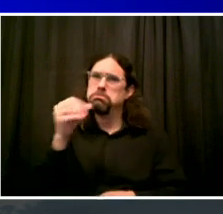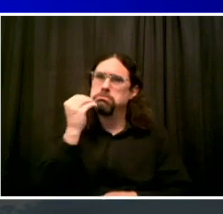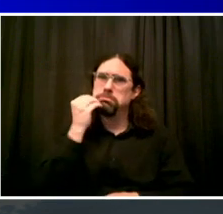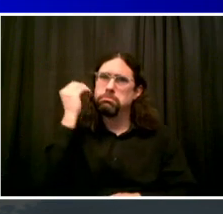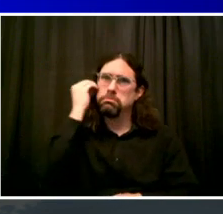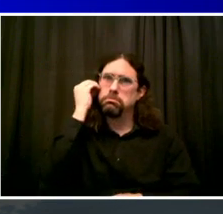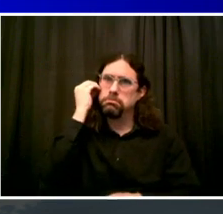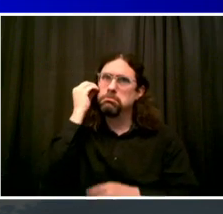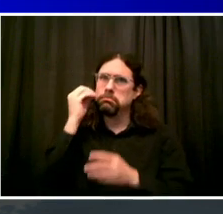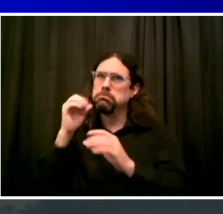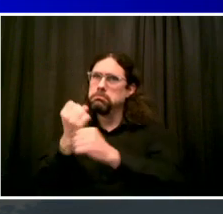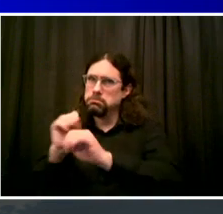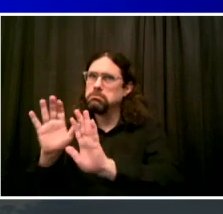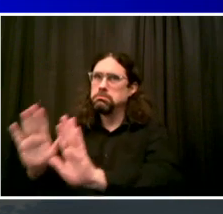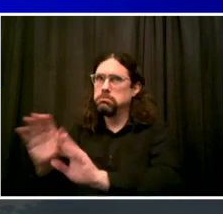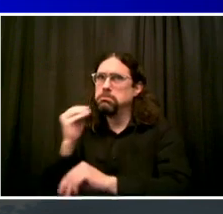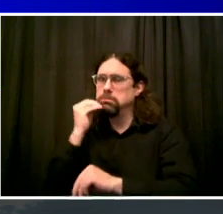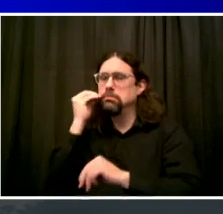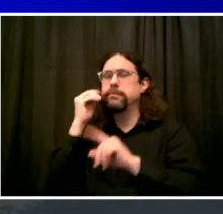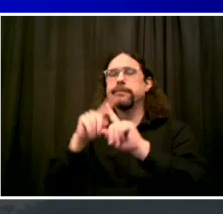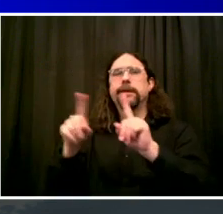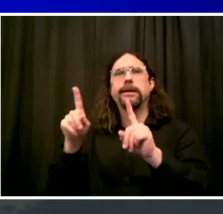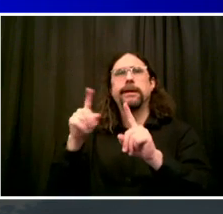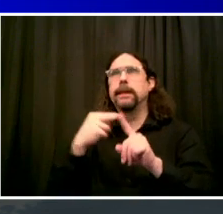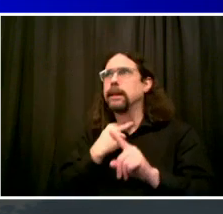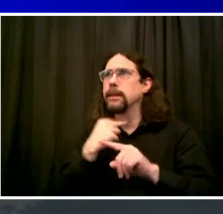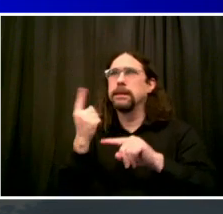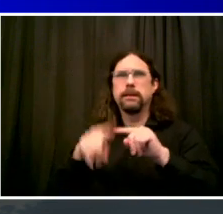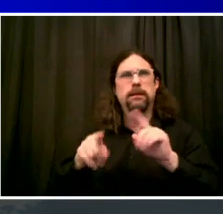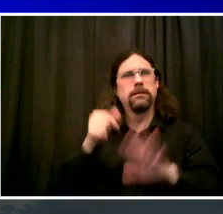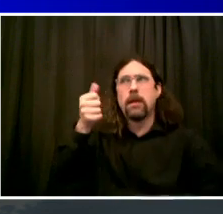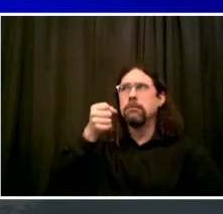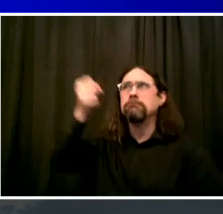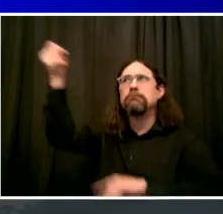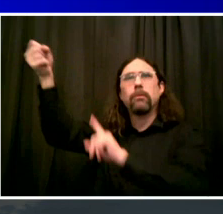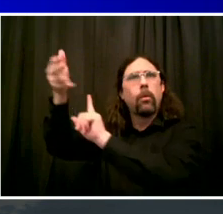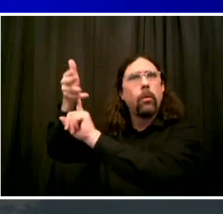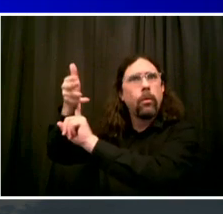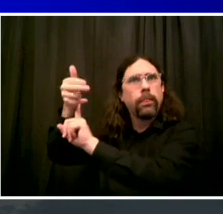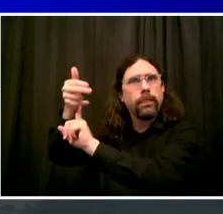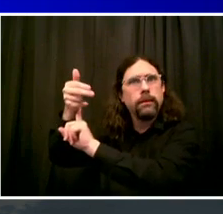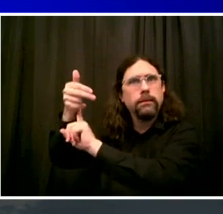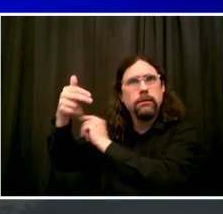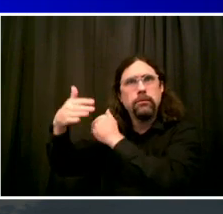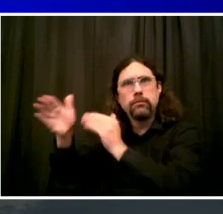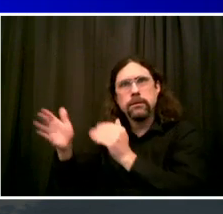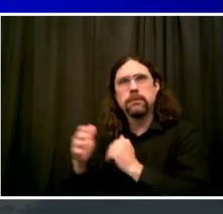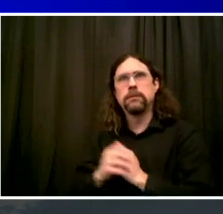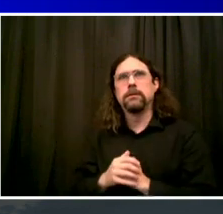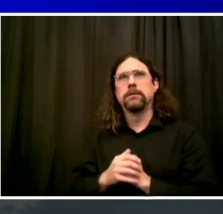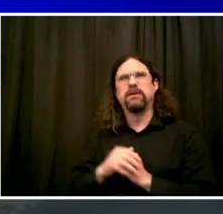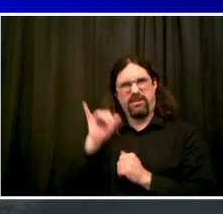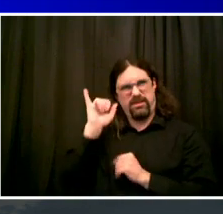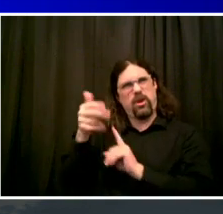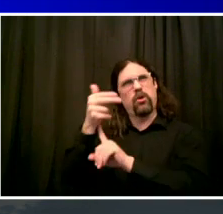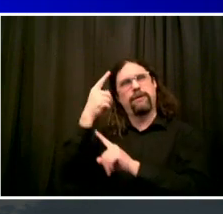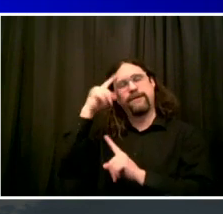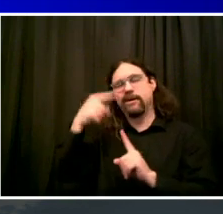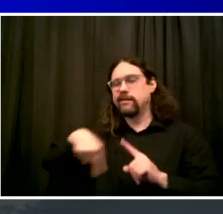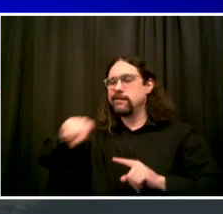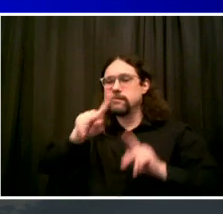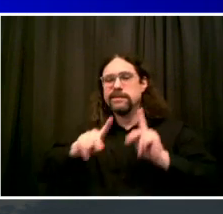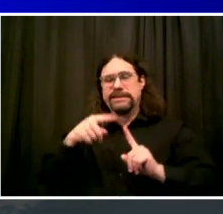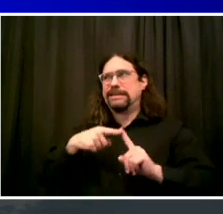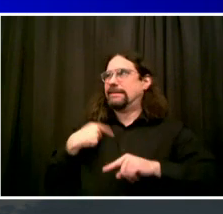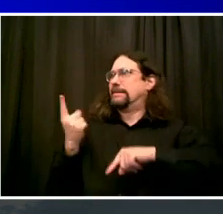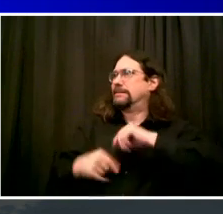position to spread the disease to other members of their family or their household. That's what the hotels are for. But I keep reminding people, it's not just a